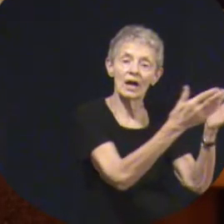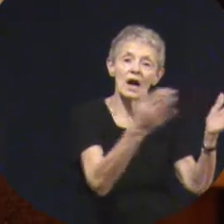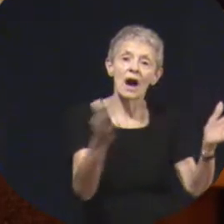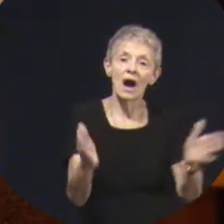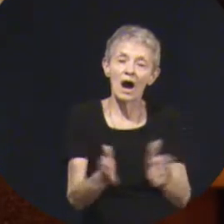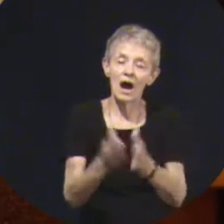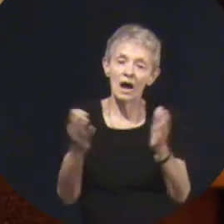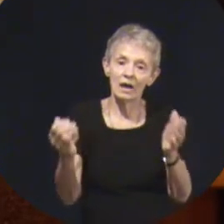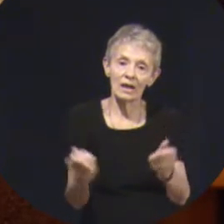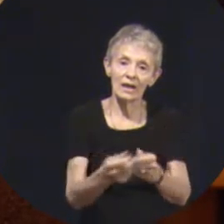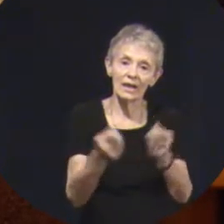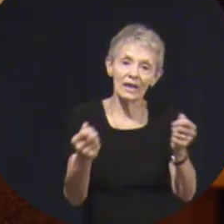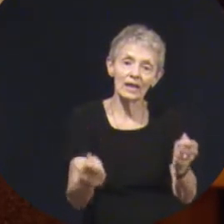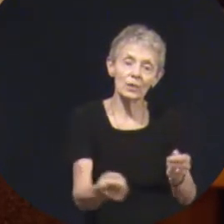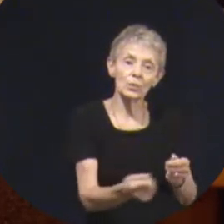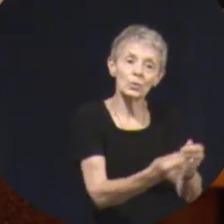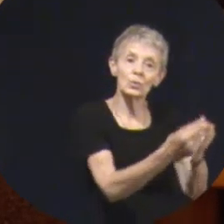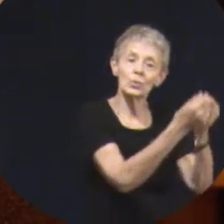alleluia,